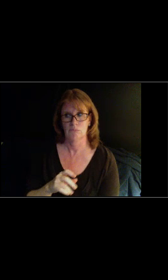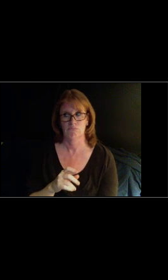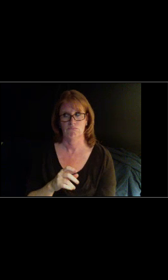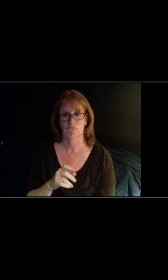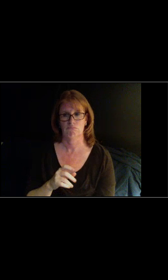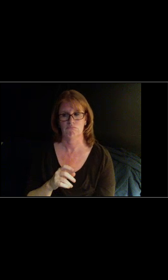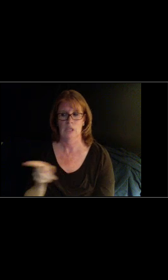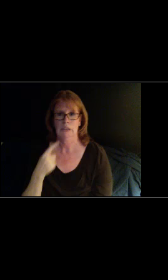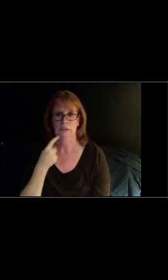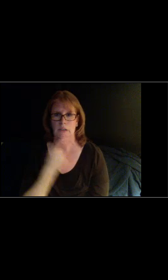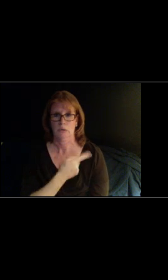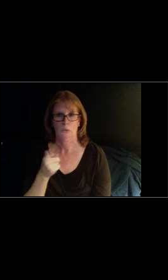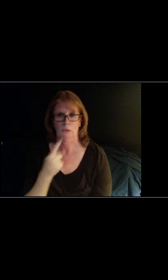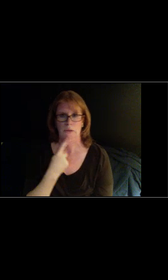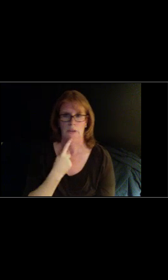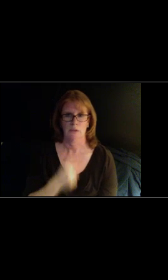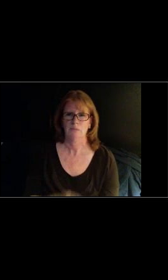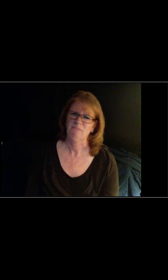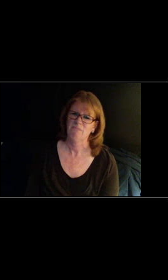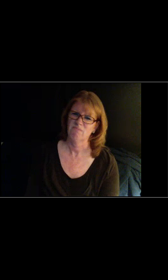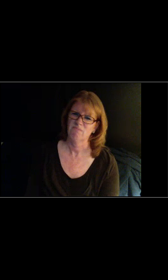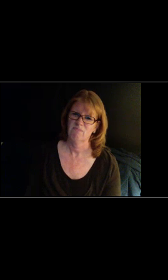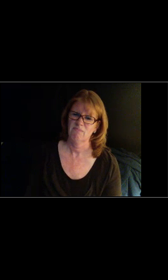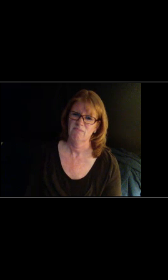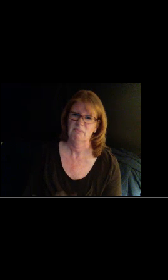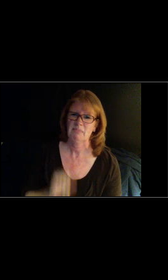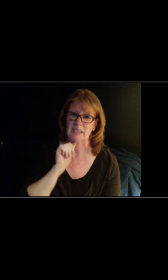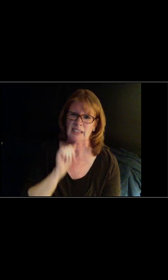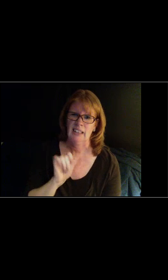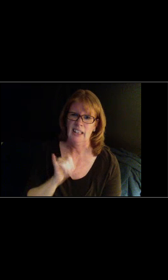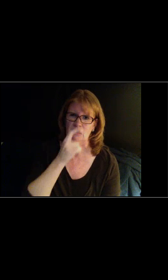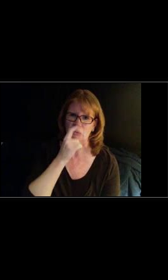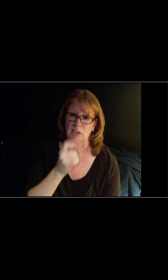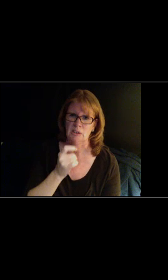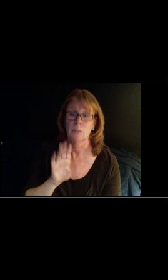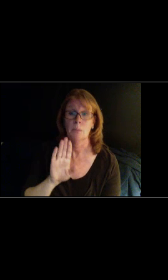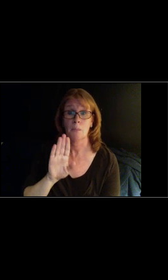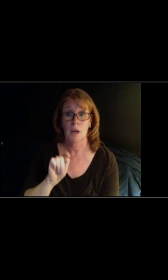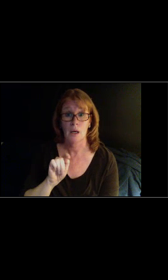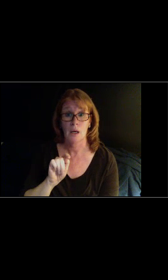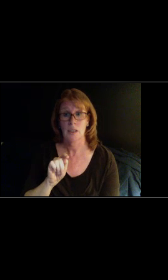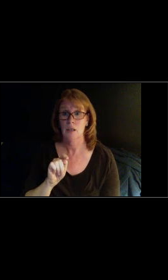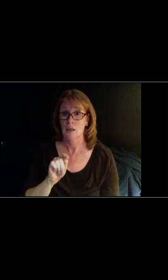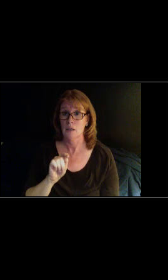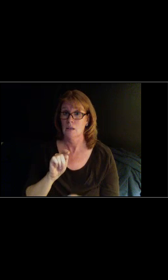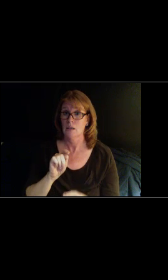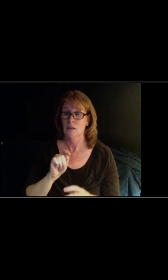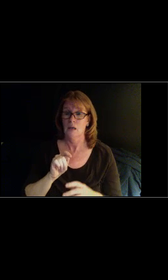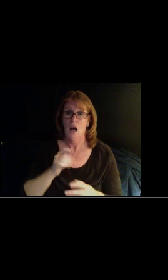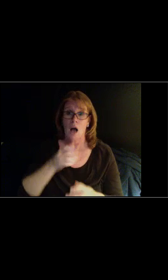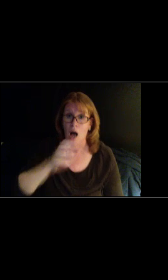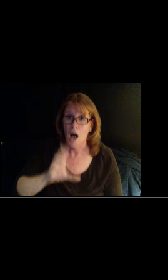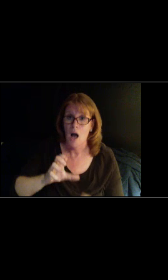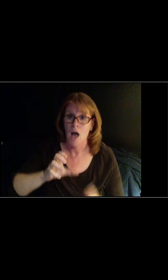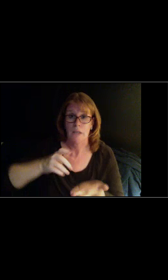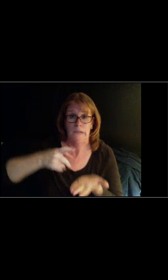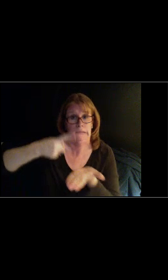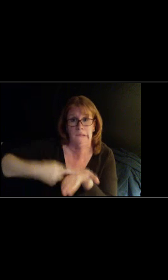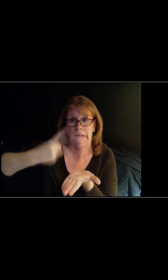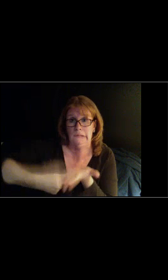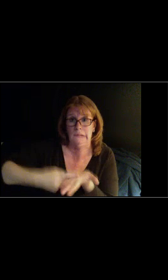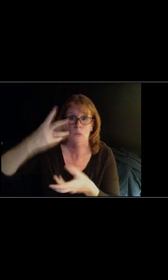So the burning issue for interpreters, according to this quote, is that of role. So that